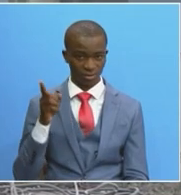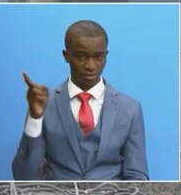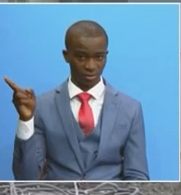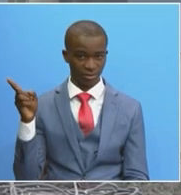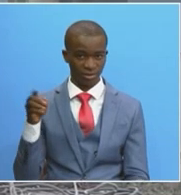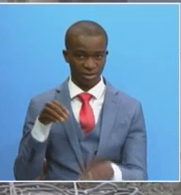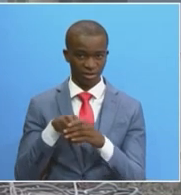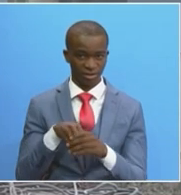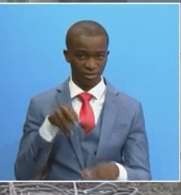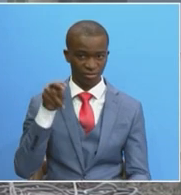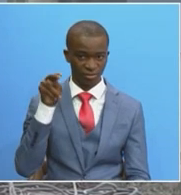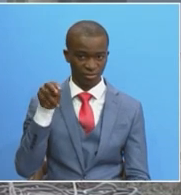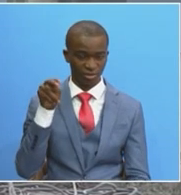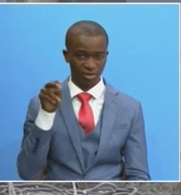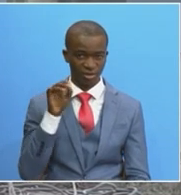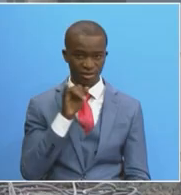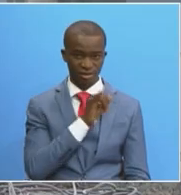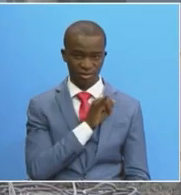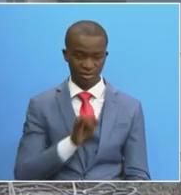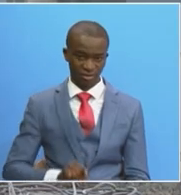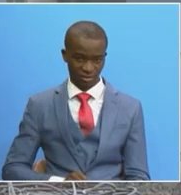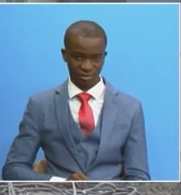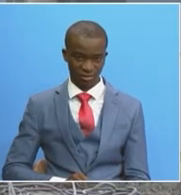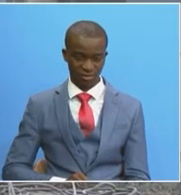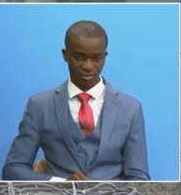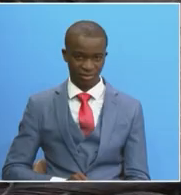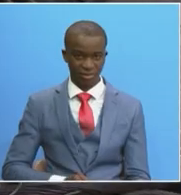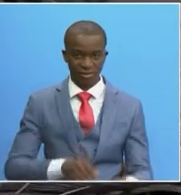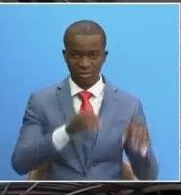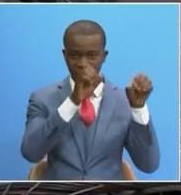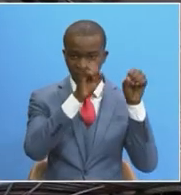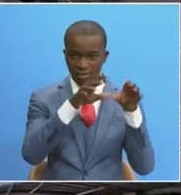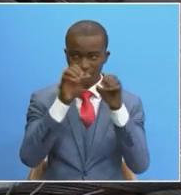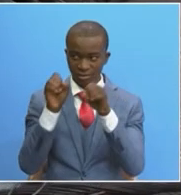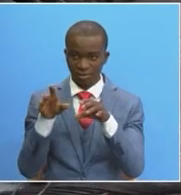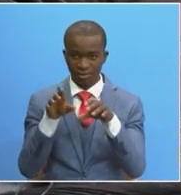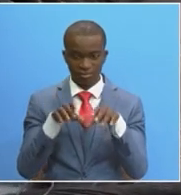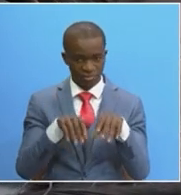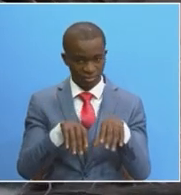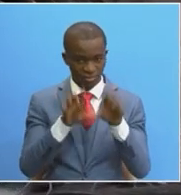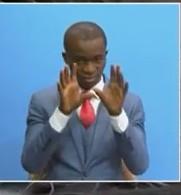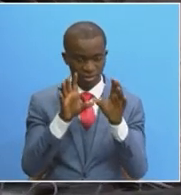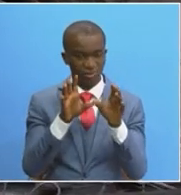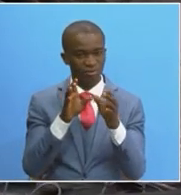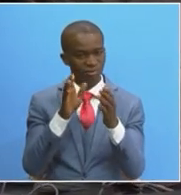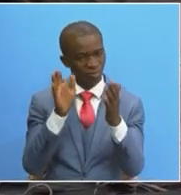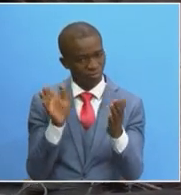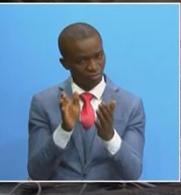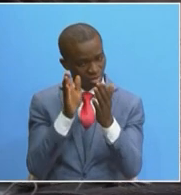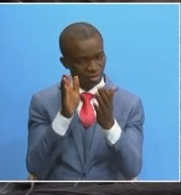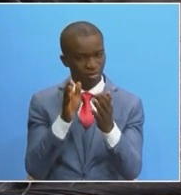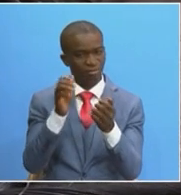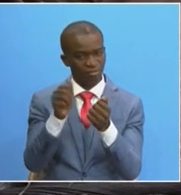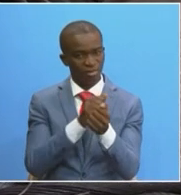as per load management schedule, Zesco has continued to grapple with vandalism challenges where some